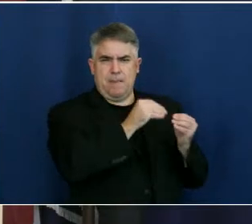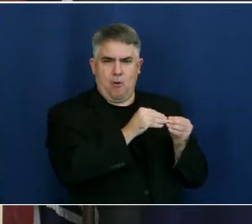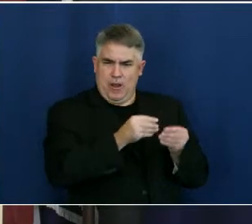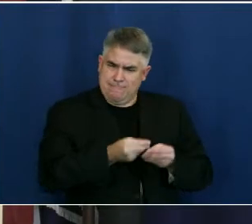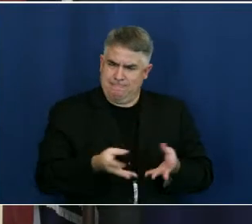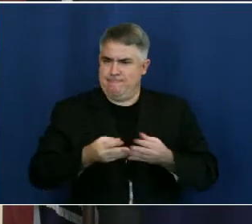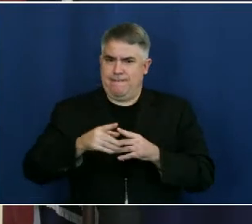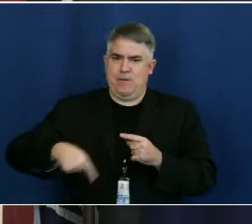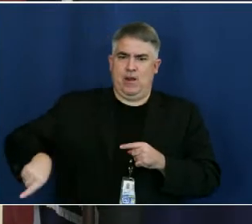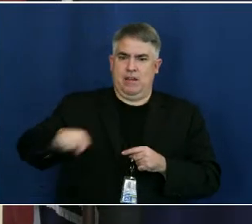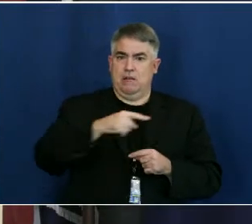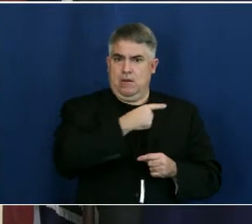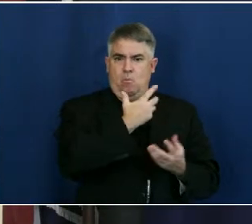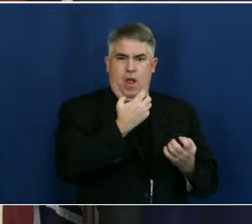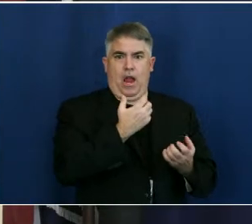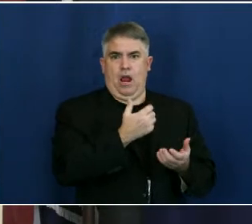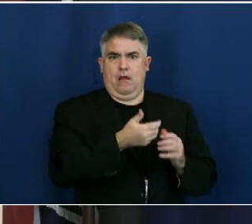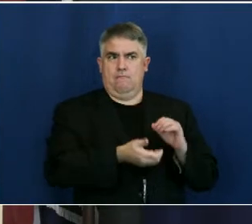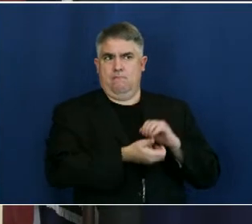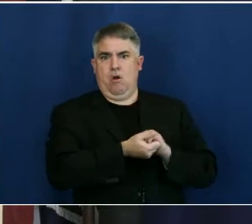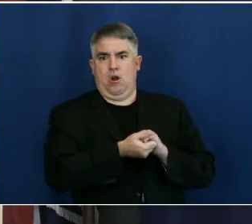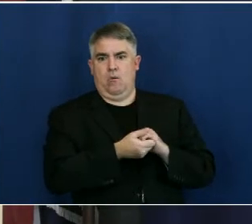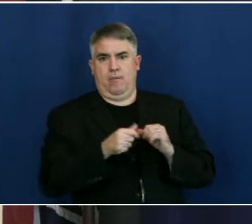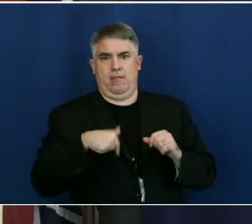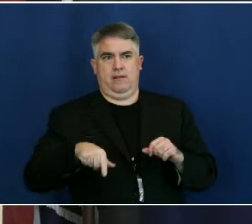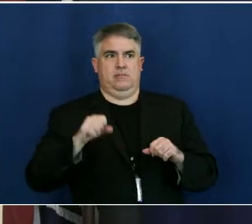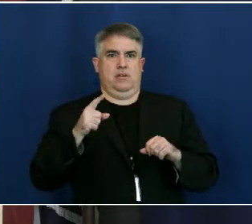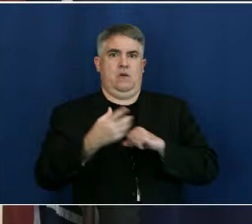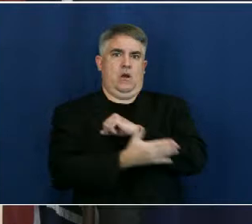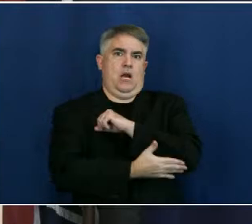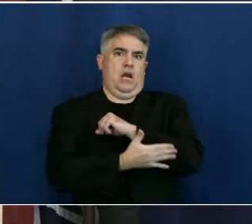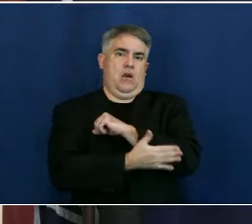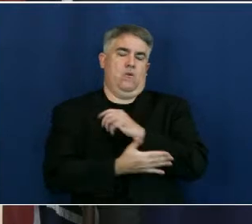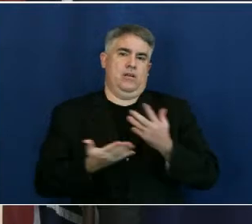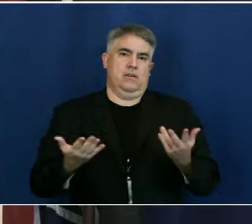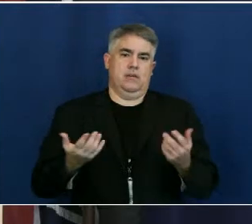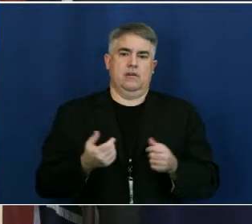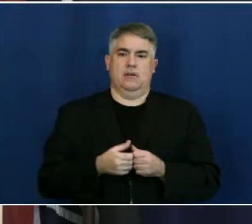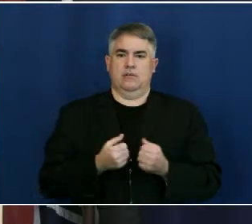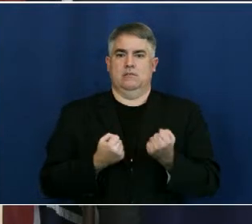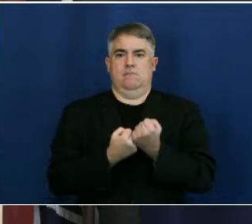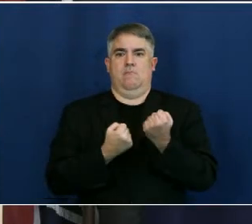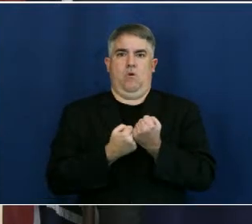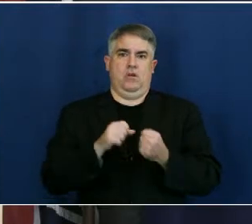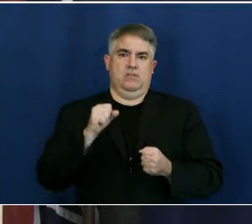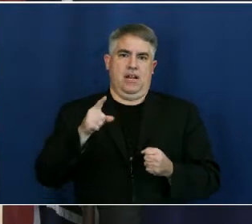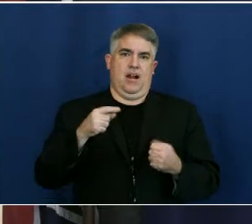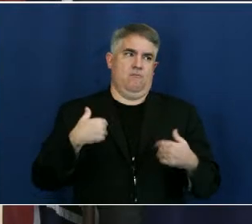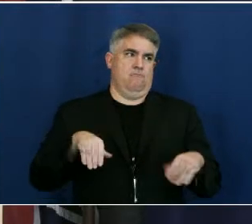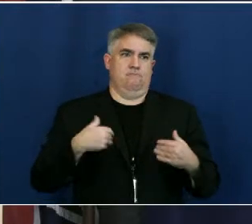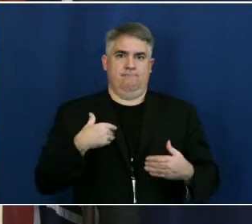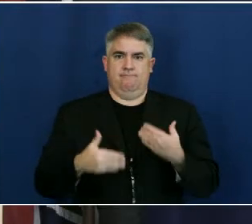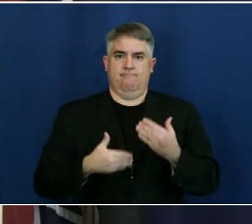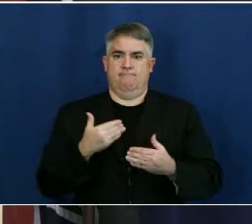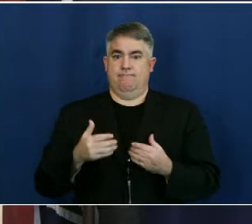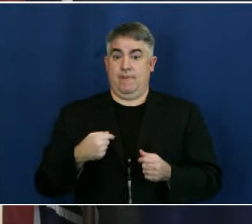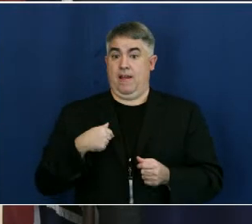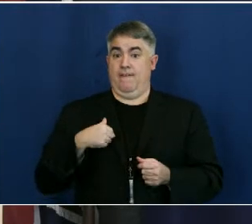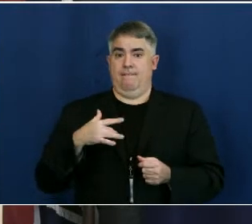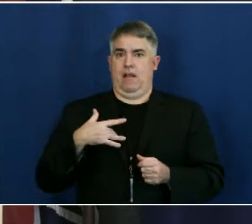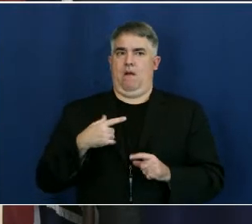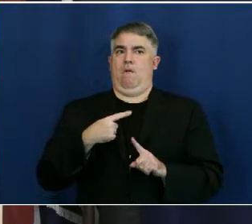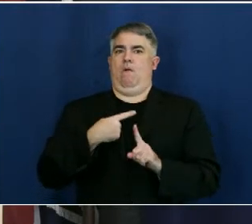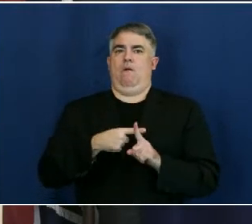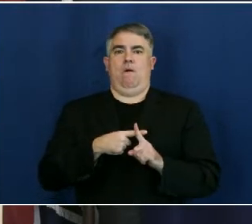work with the county and would support the efforts that we put in place to be most effective. And so I'm optimistic that